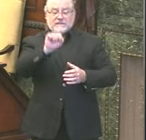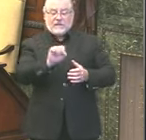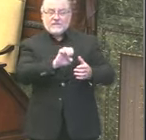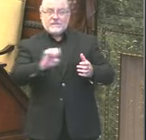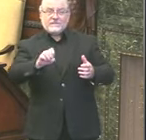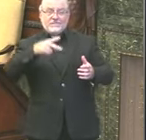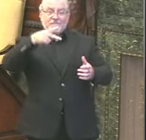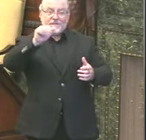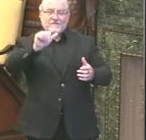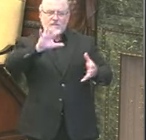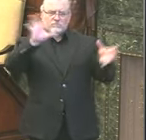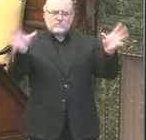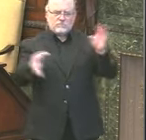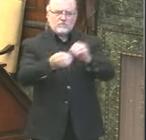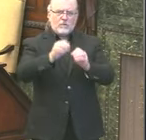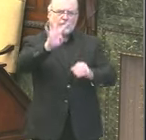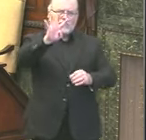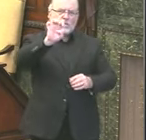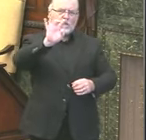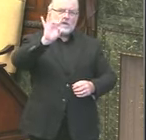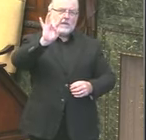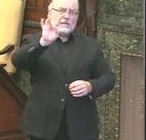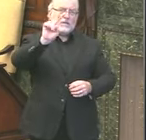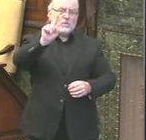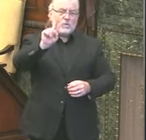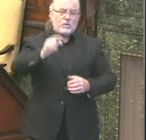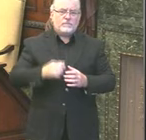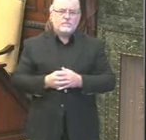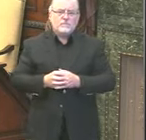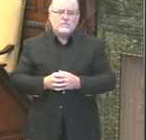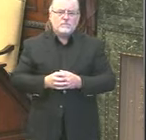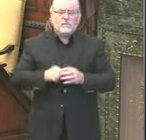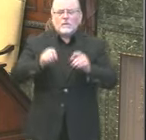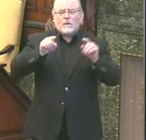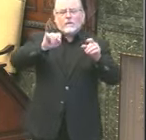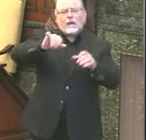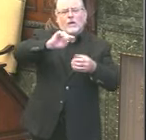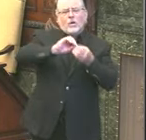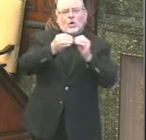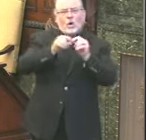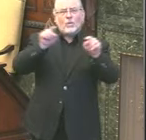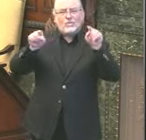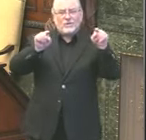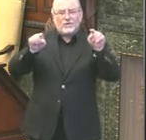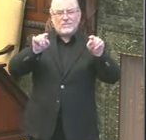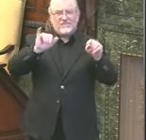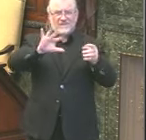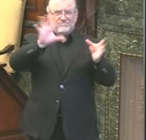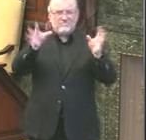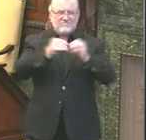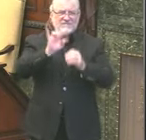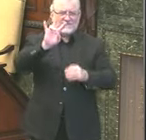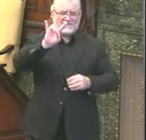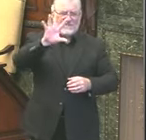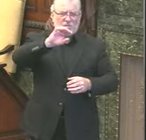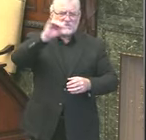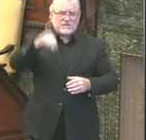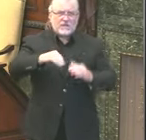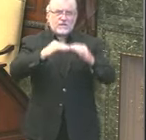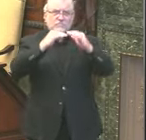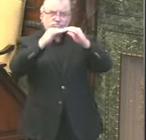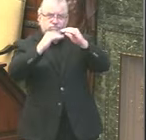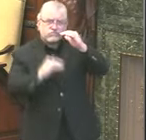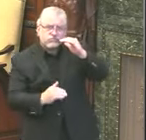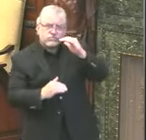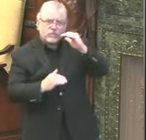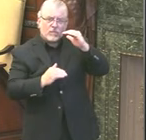in the Southeast Pennsylvania region. Those numbers are nearly 75% below the peak that we reached at the worst of the epidemic.